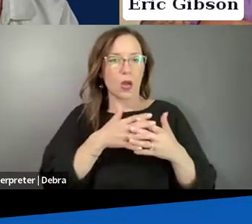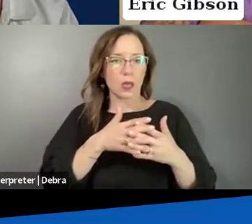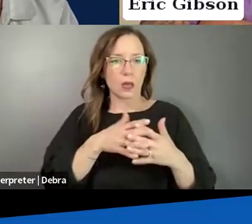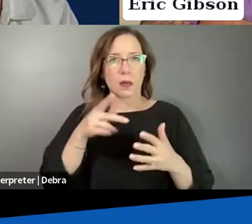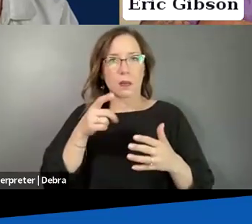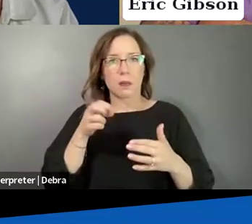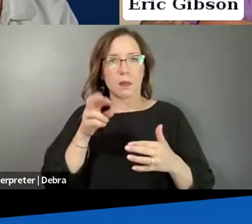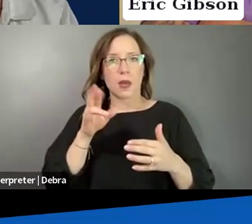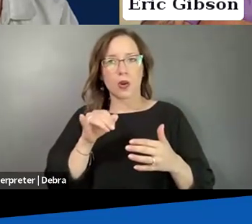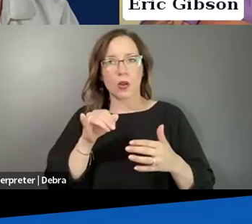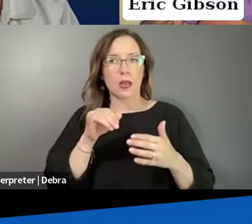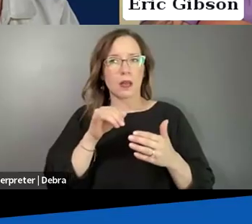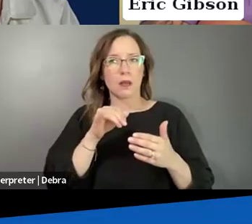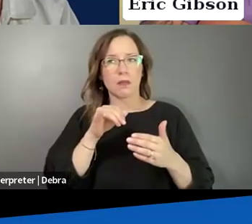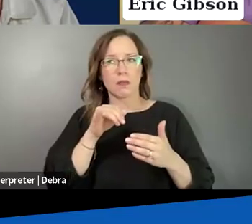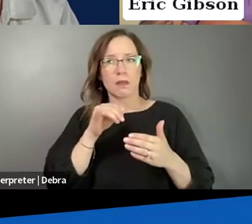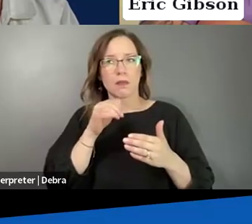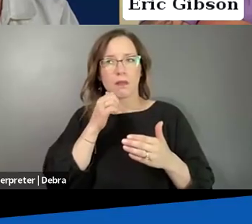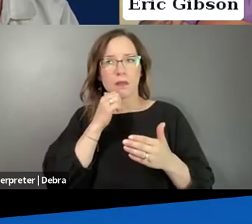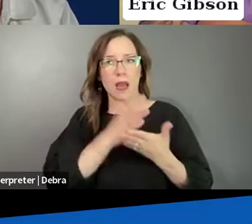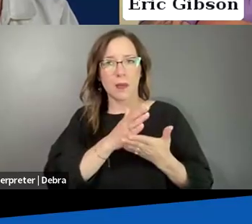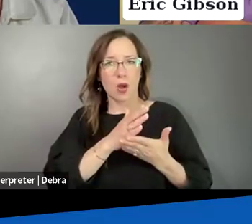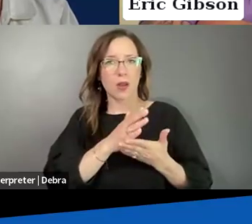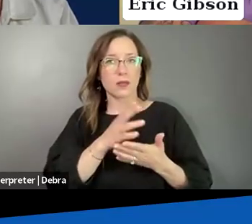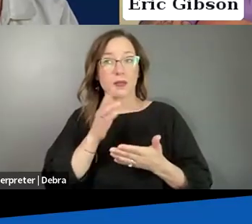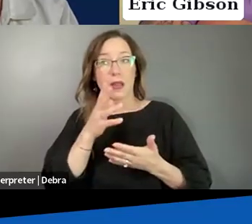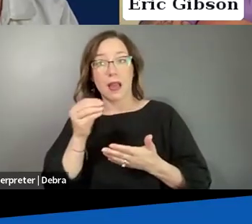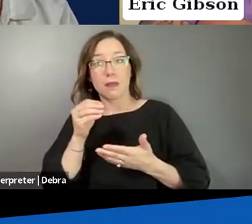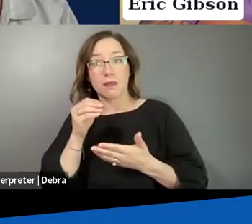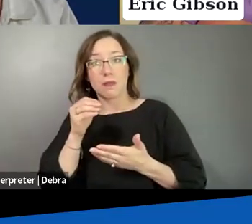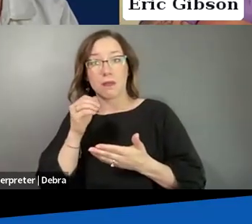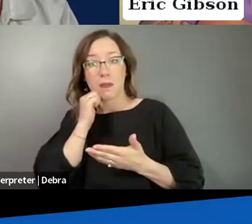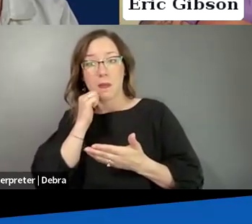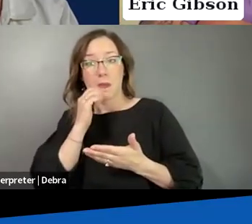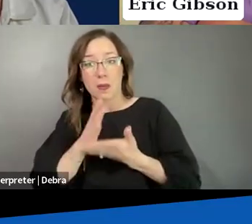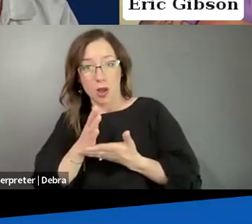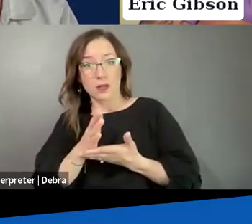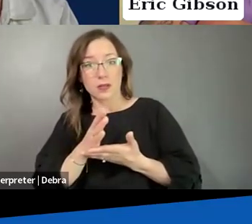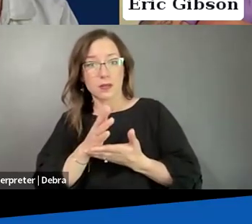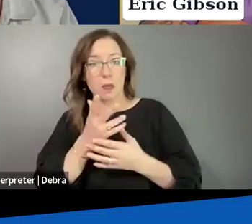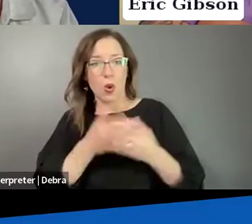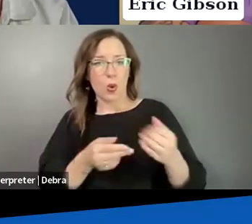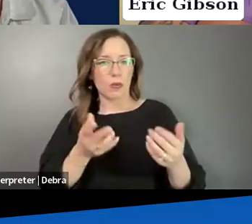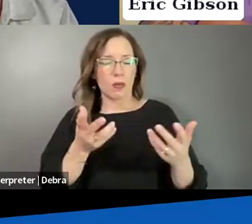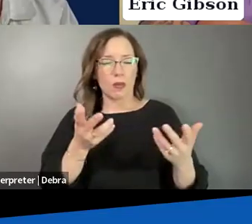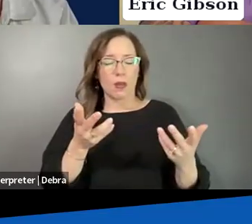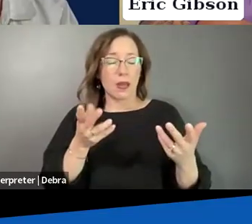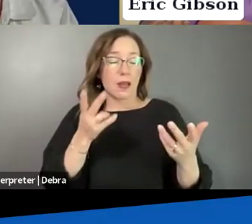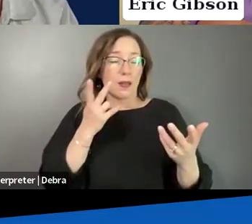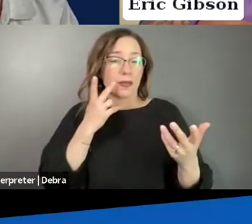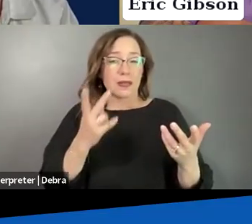perimenopause, menopause. And yeah, it's just like I realize I just seen a lot of